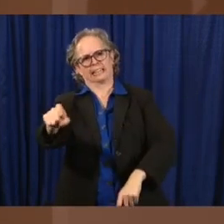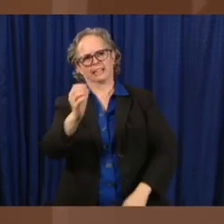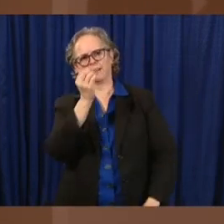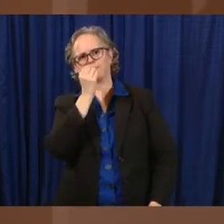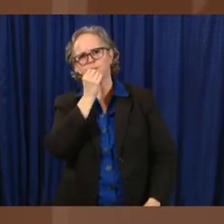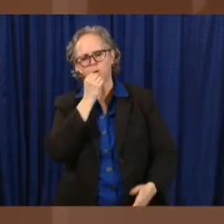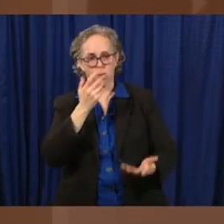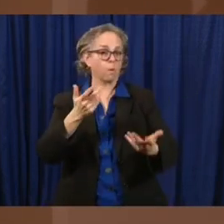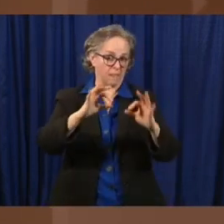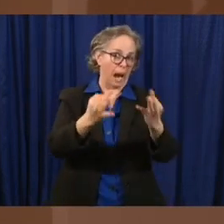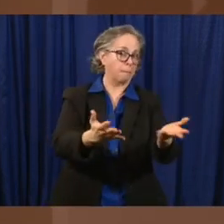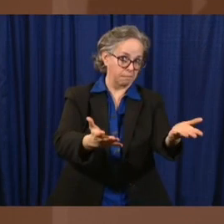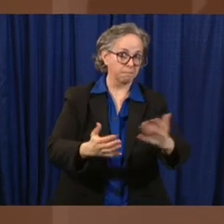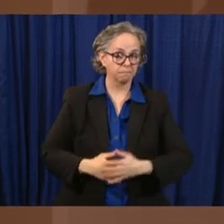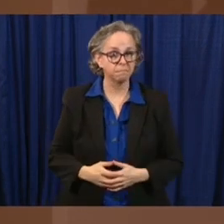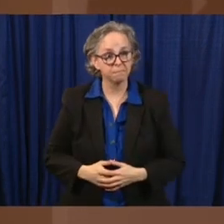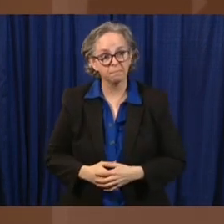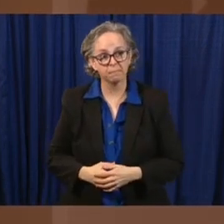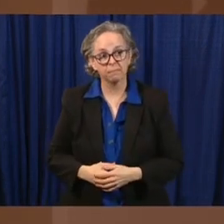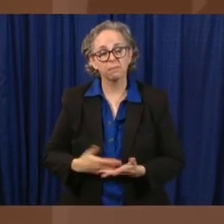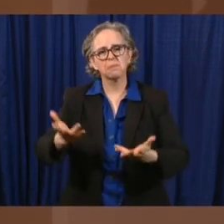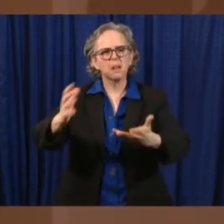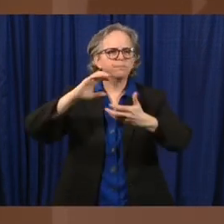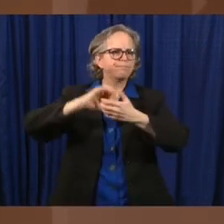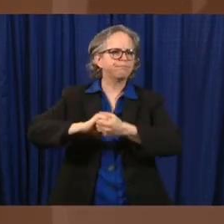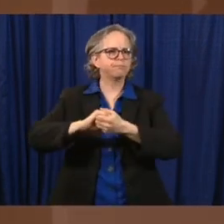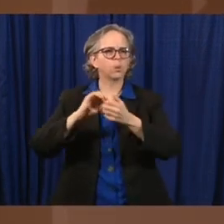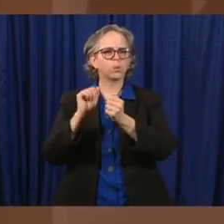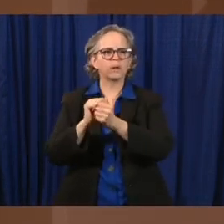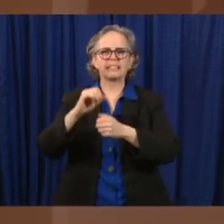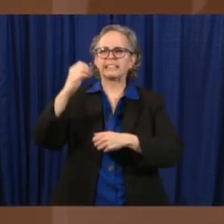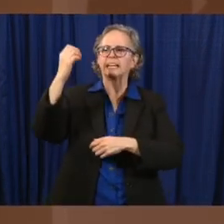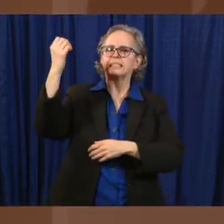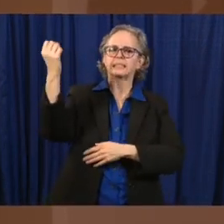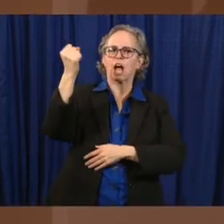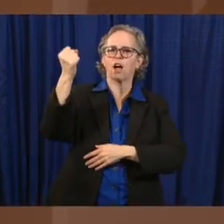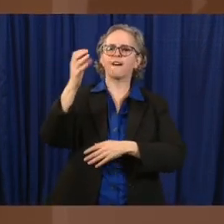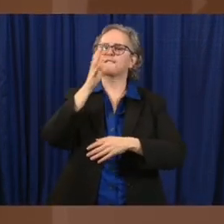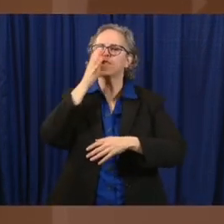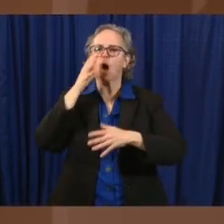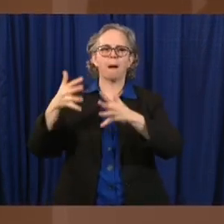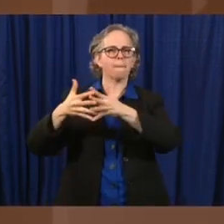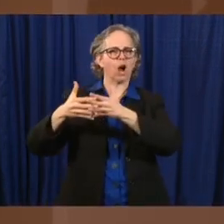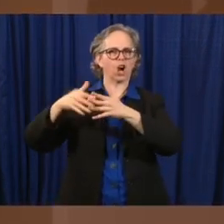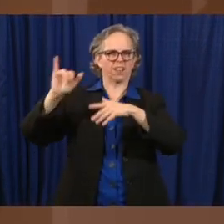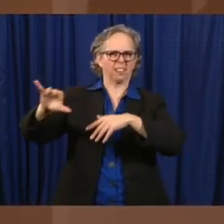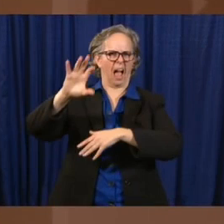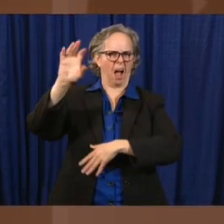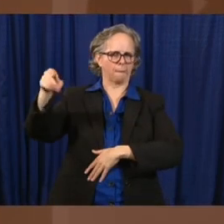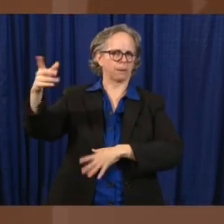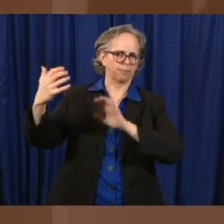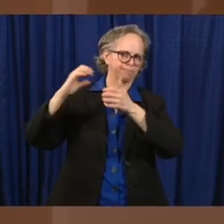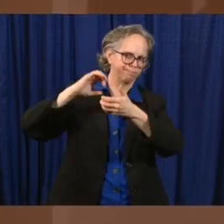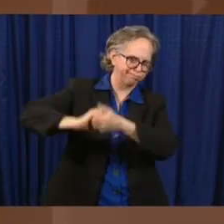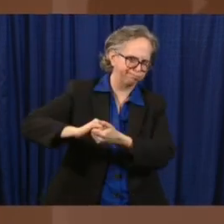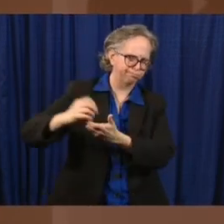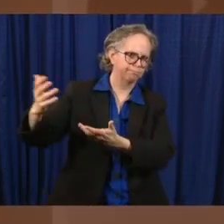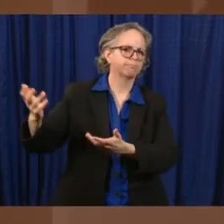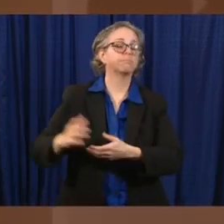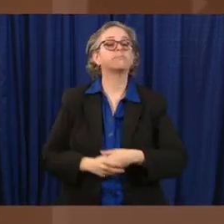America, Mideast Area, and National Farmers Organization. Fresh meat and eggs and essential